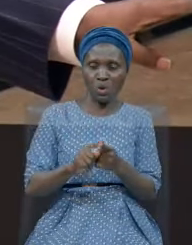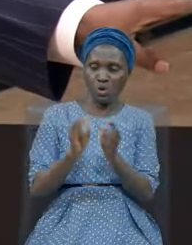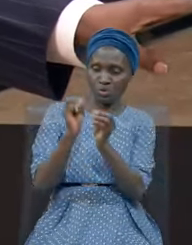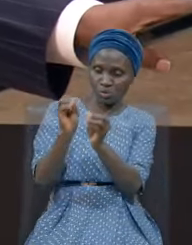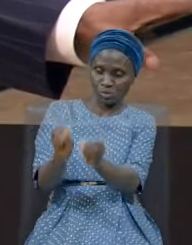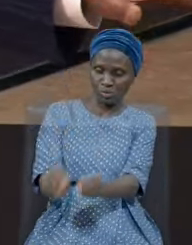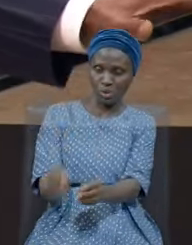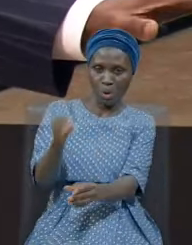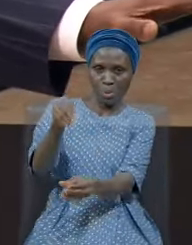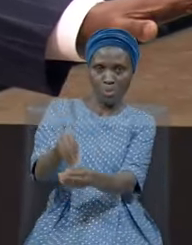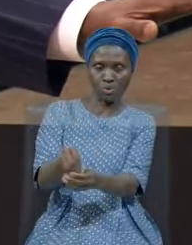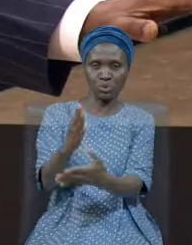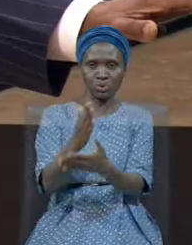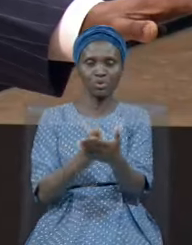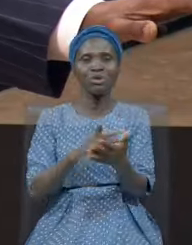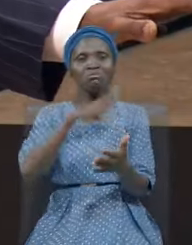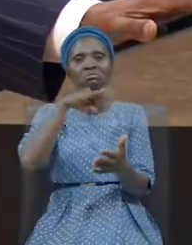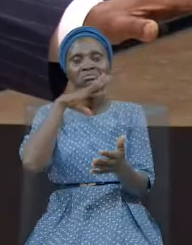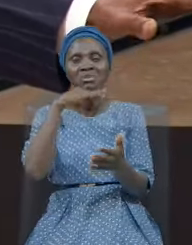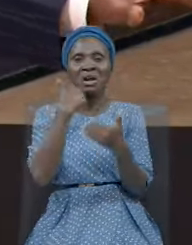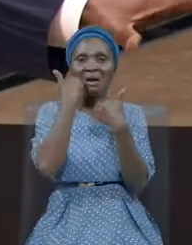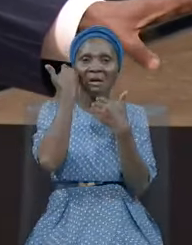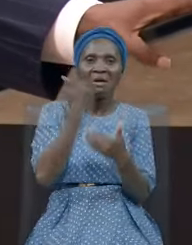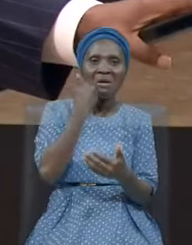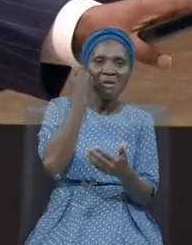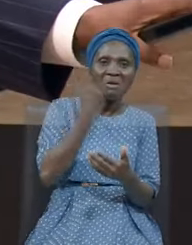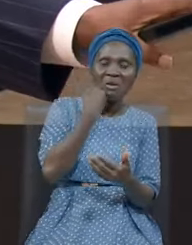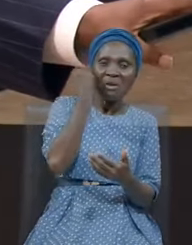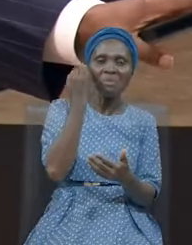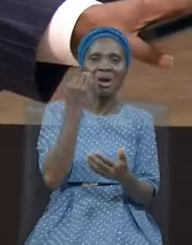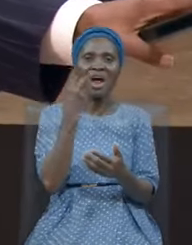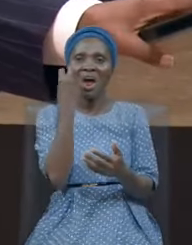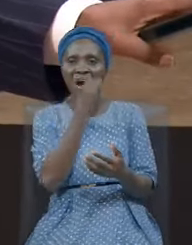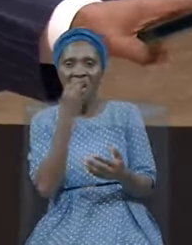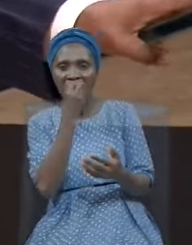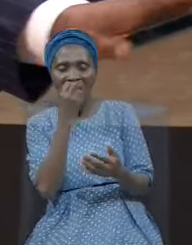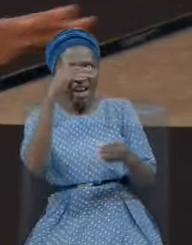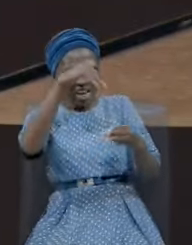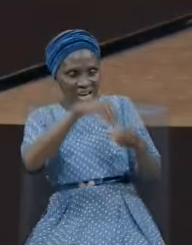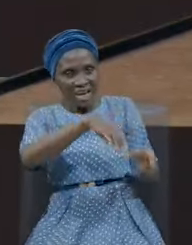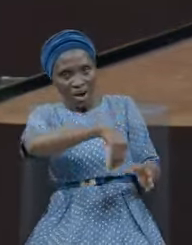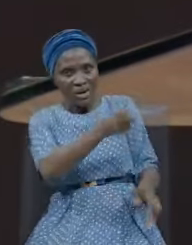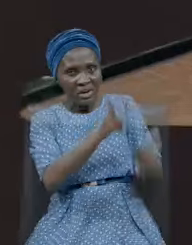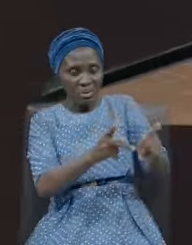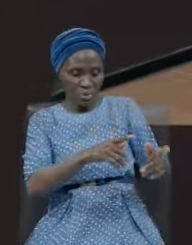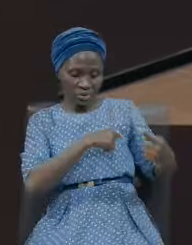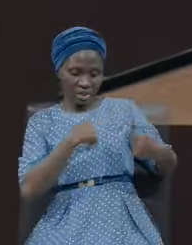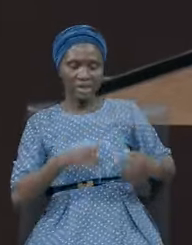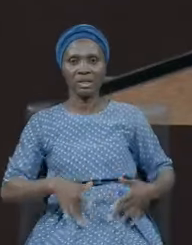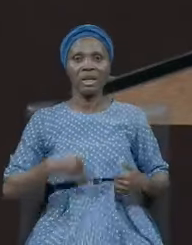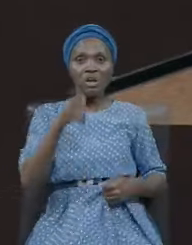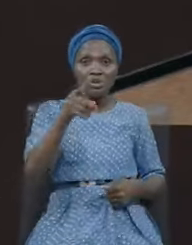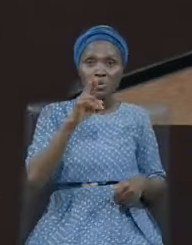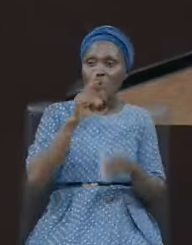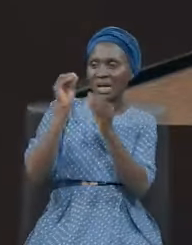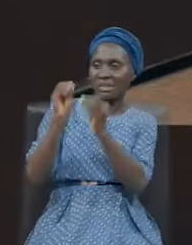mind of another person. We're teaching them, you're pulling them down. We're showing them how the grace of God